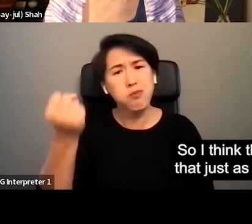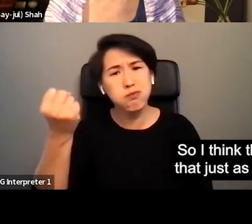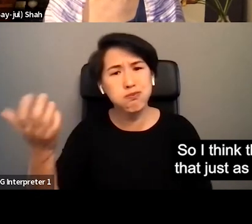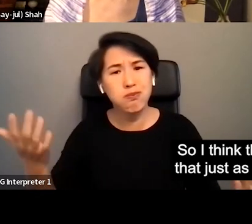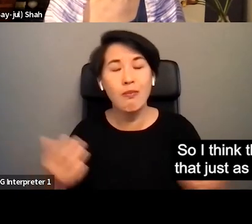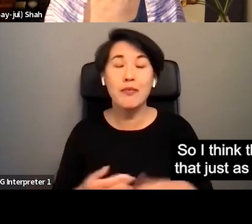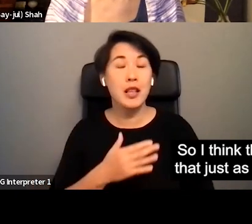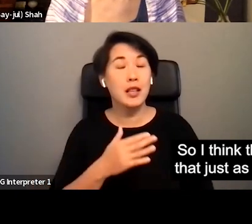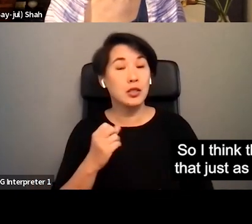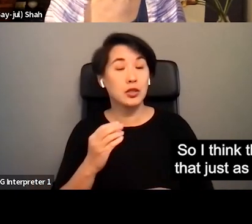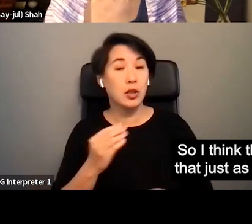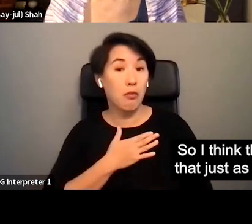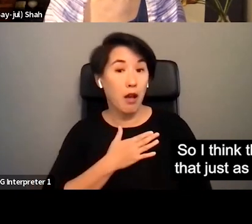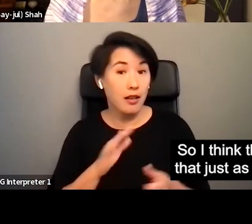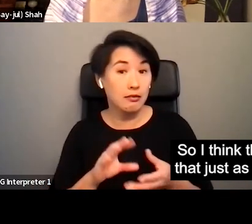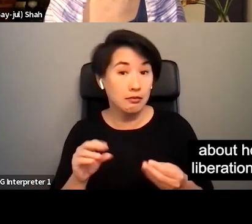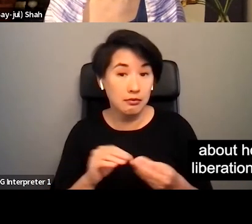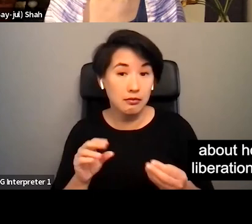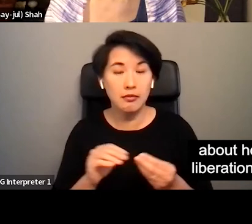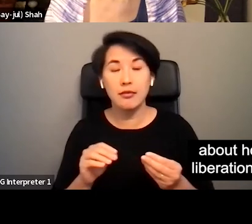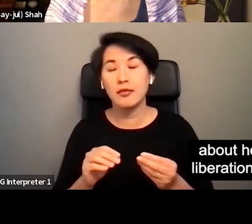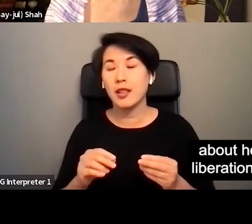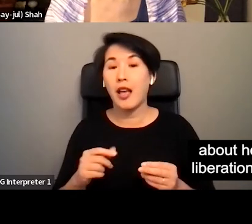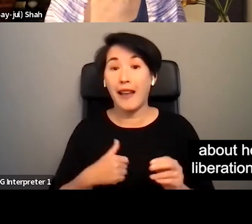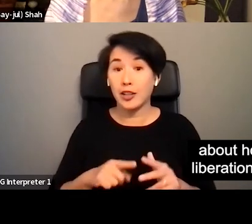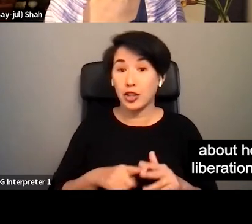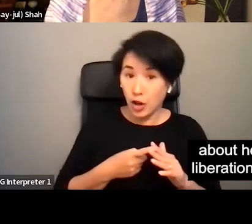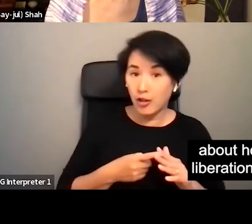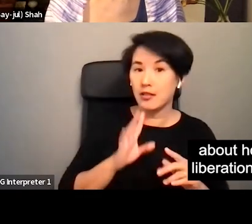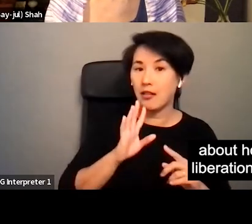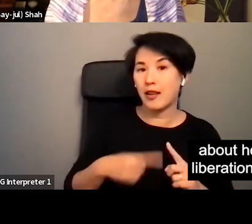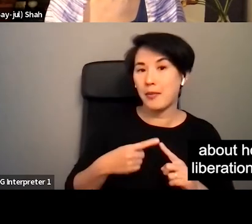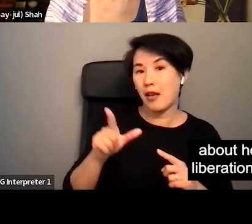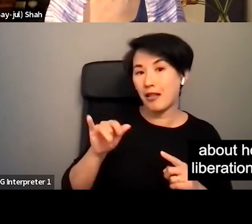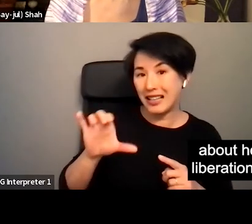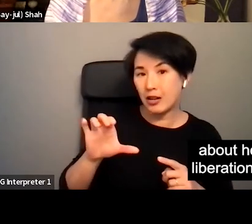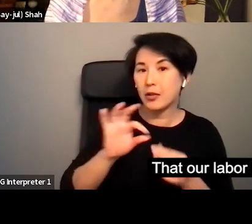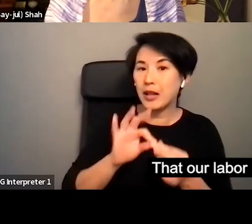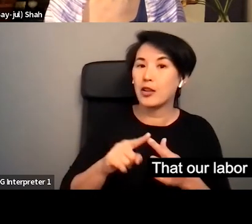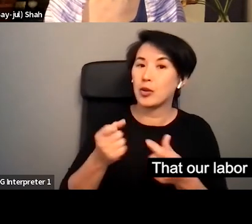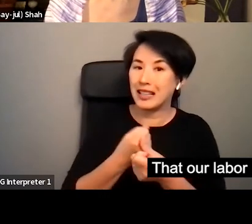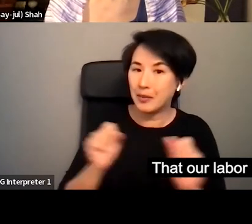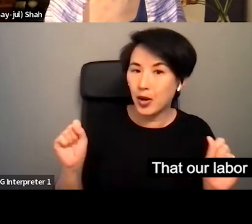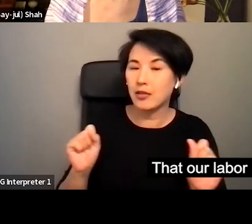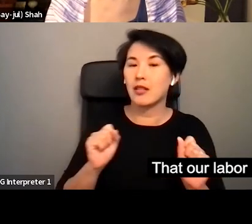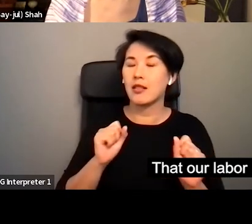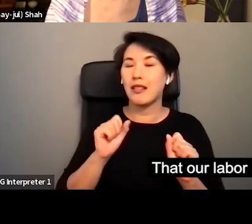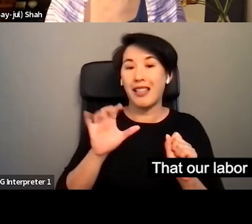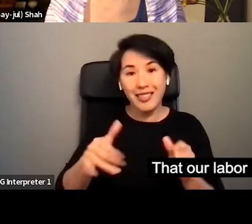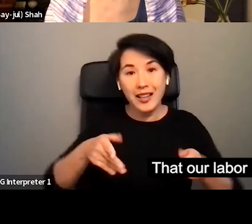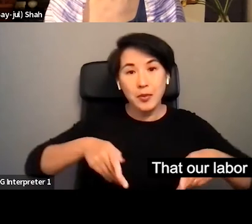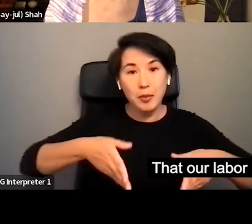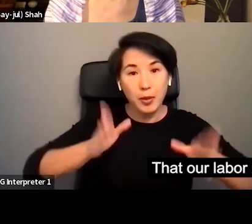say that just as I started out talking about how lyric is about liberation and permission, that our